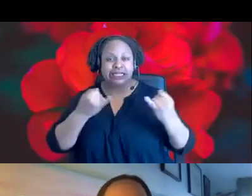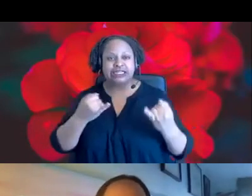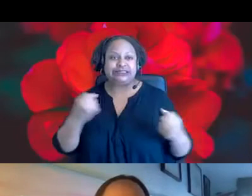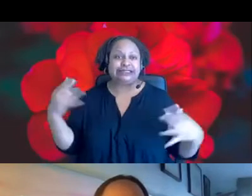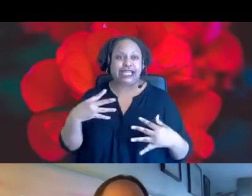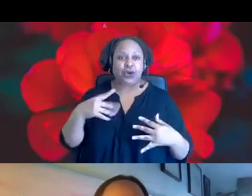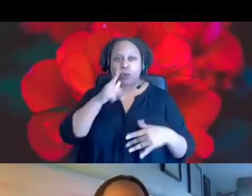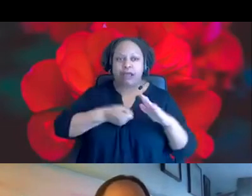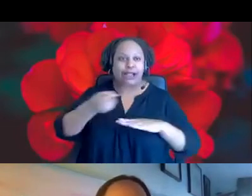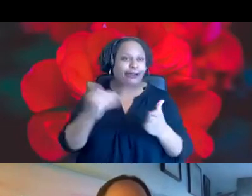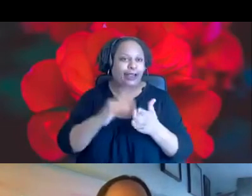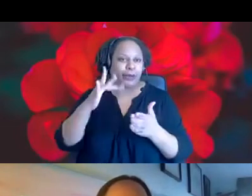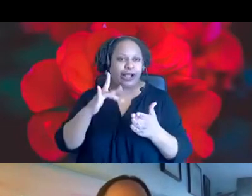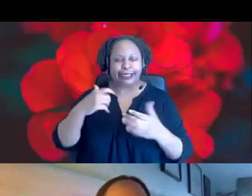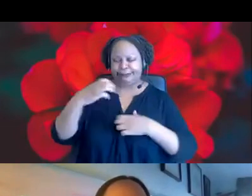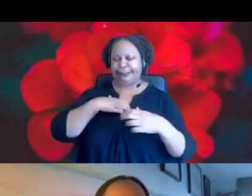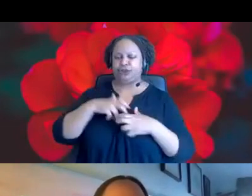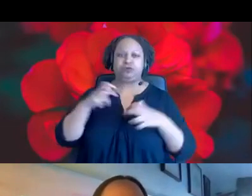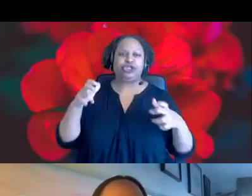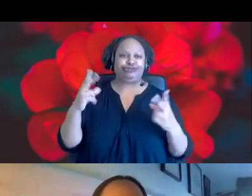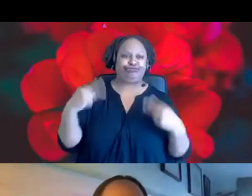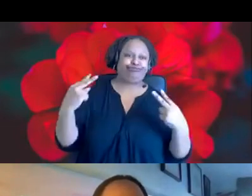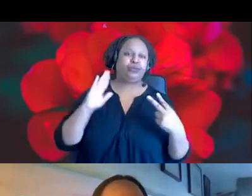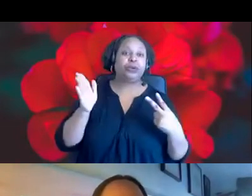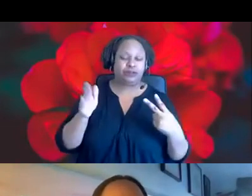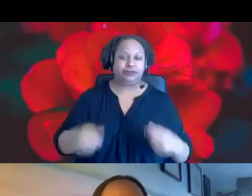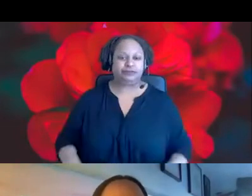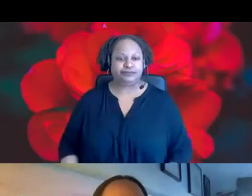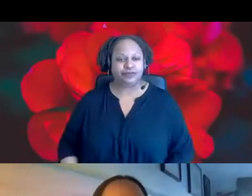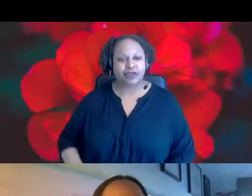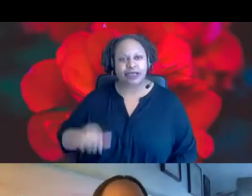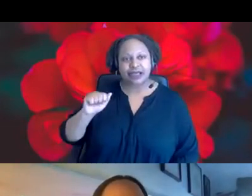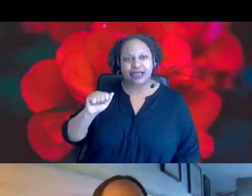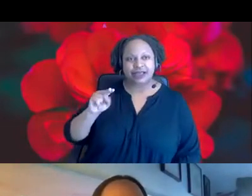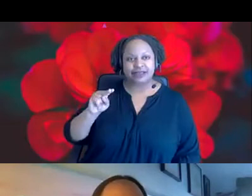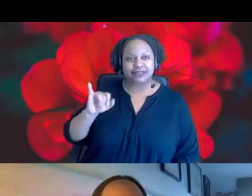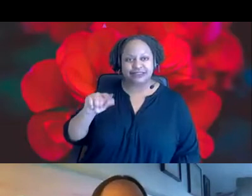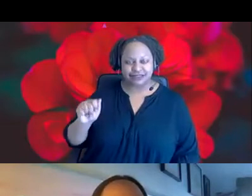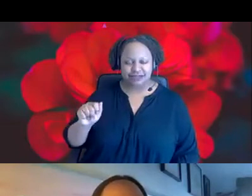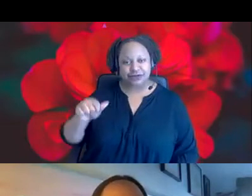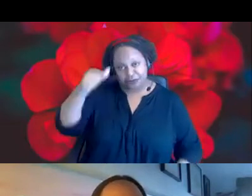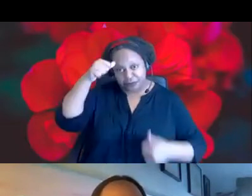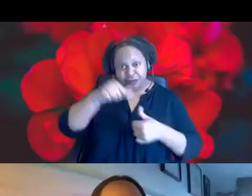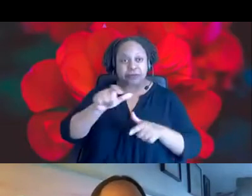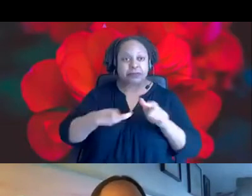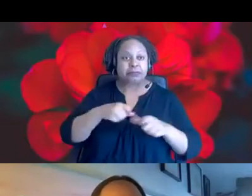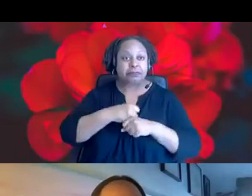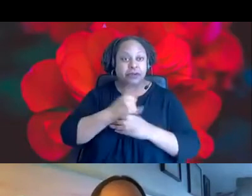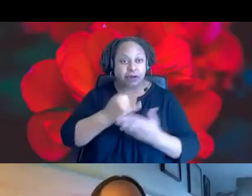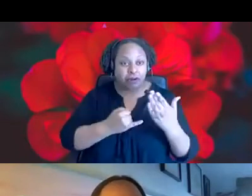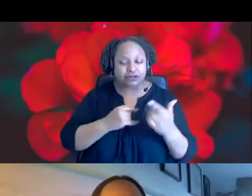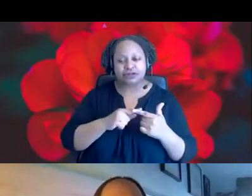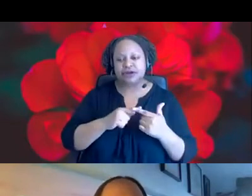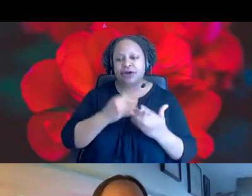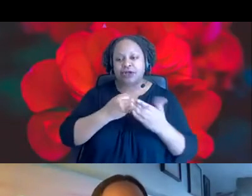Let's also remember that as artists and art makers and arts curators and, you know, just everyone in the job, we've all worn a